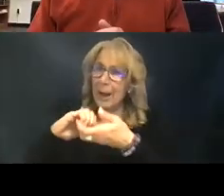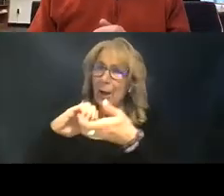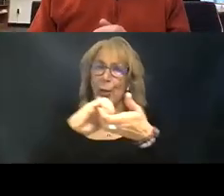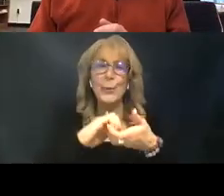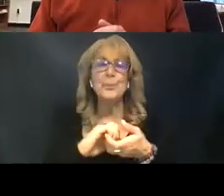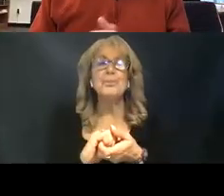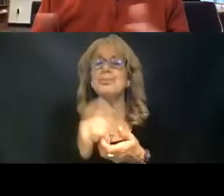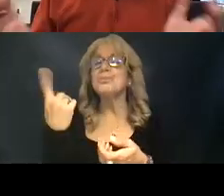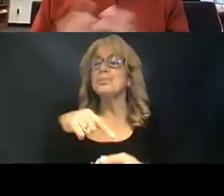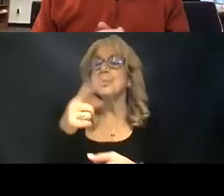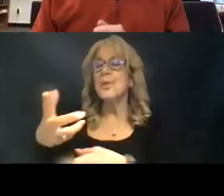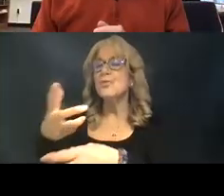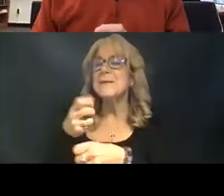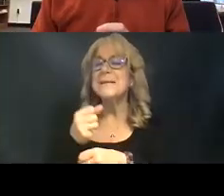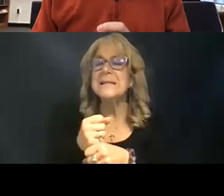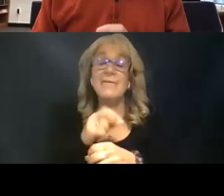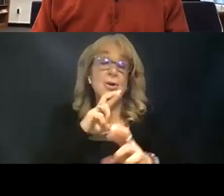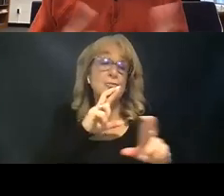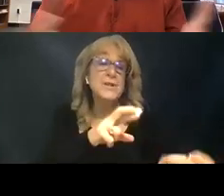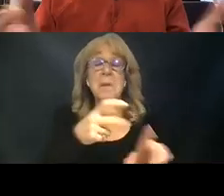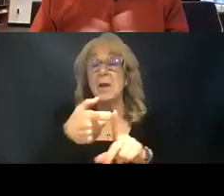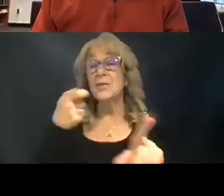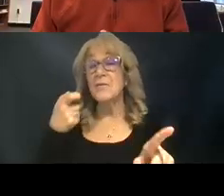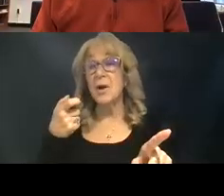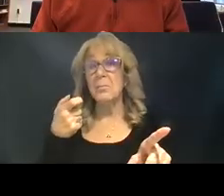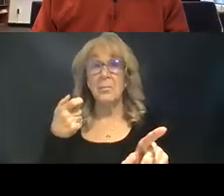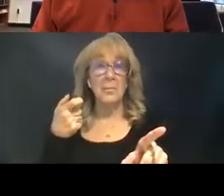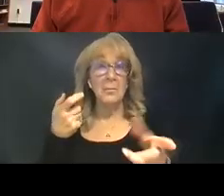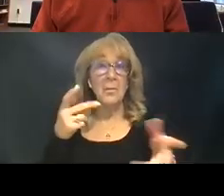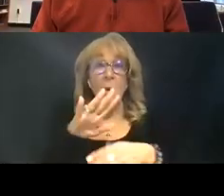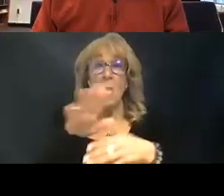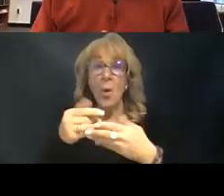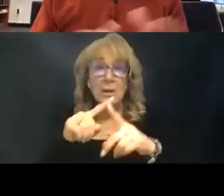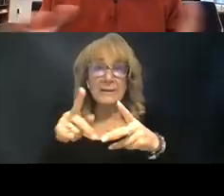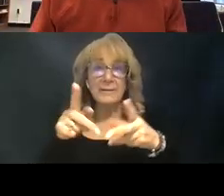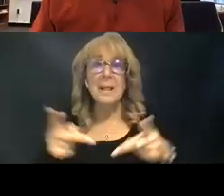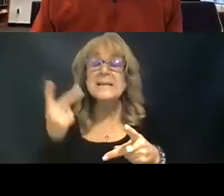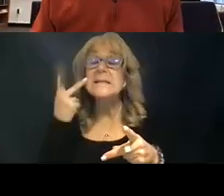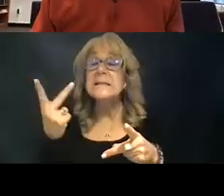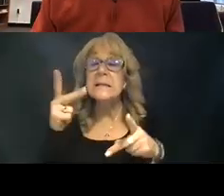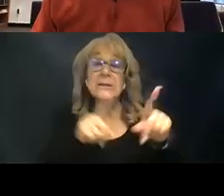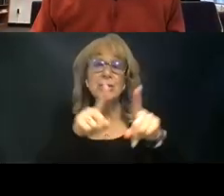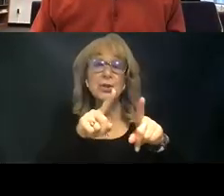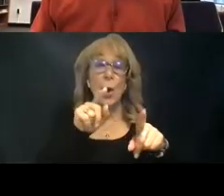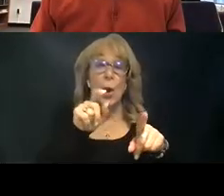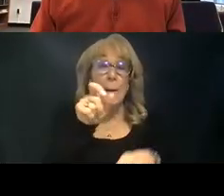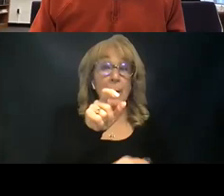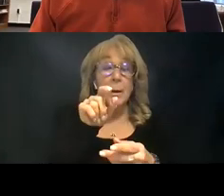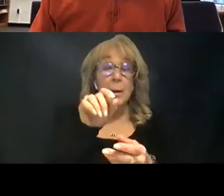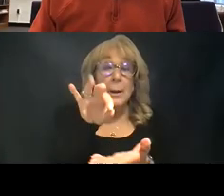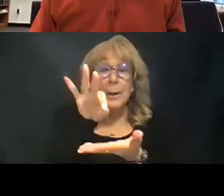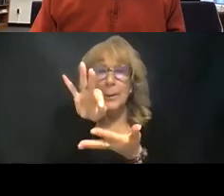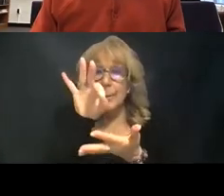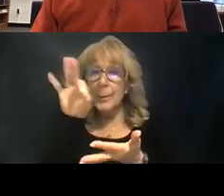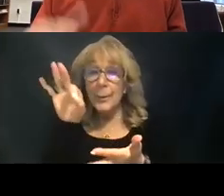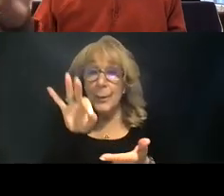We received responses from pretty much everywhere. You see stars in countries from